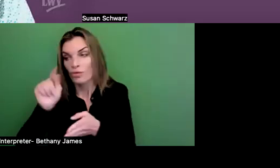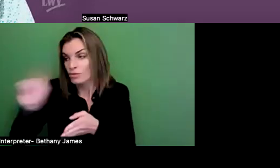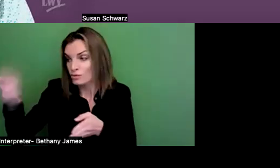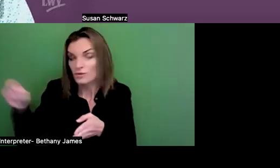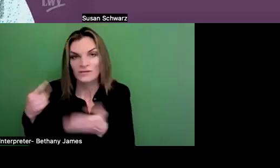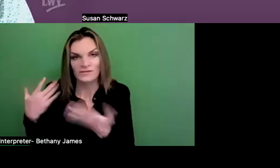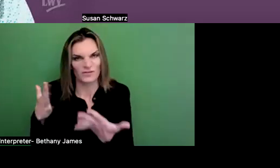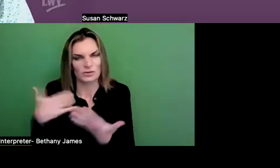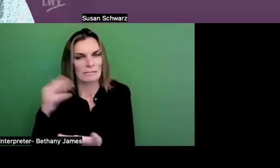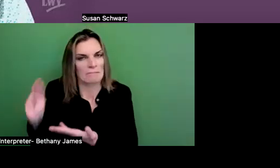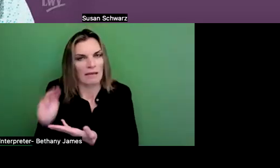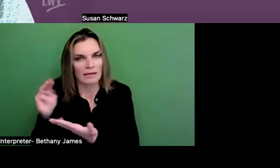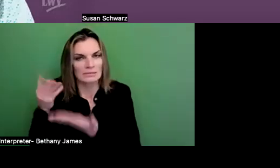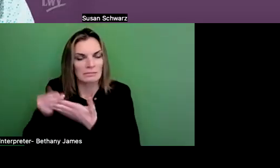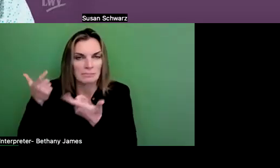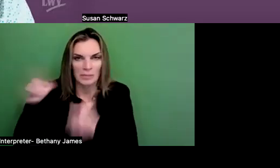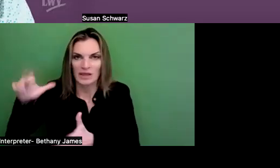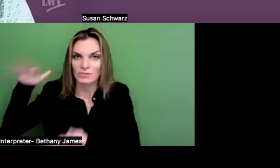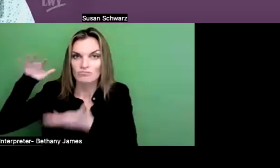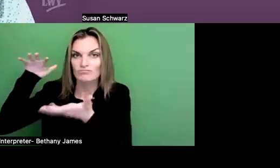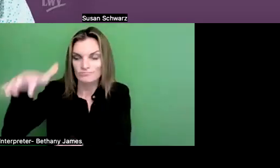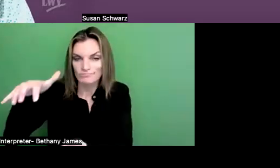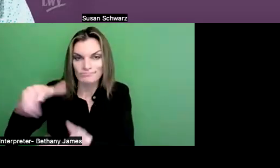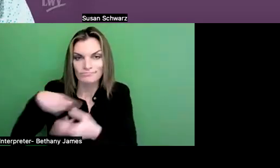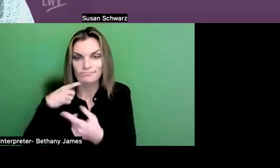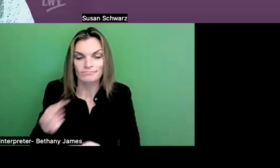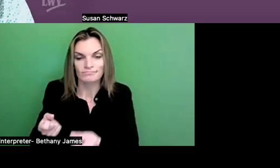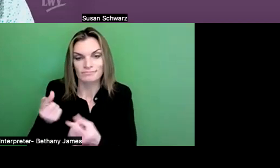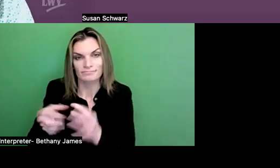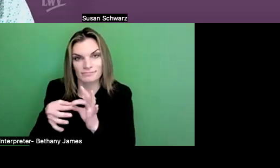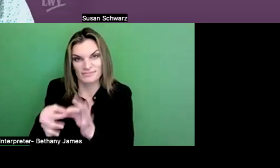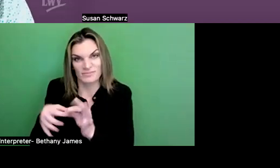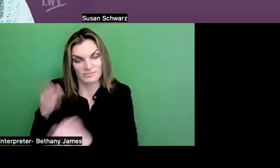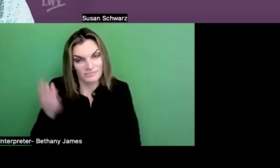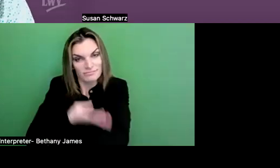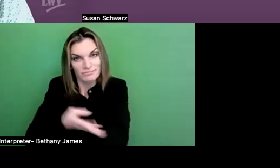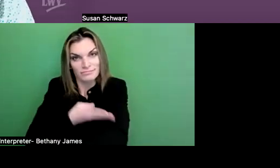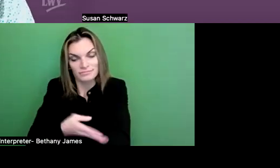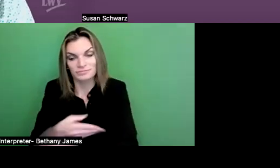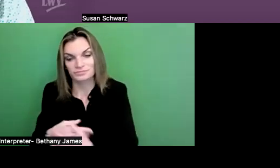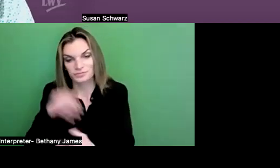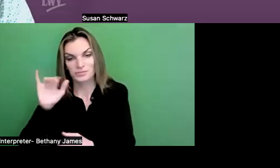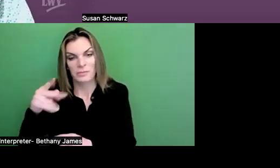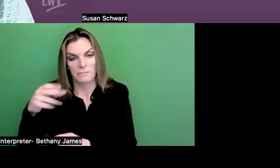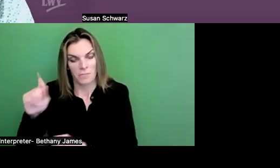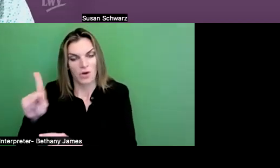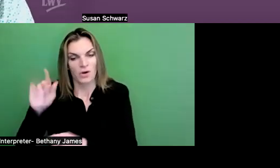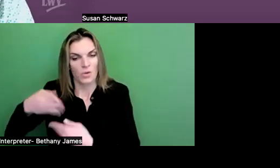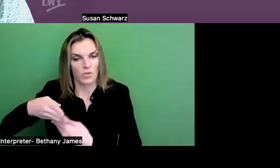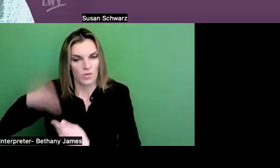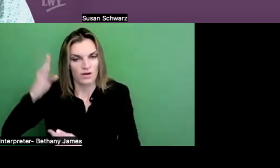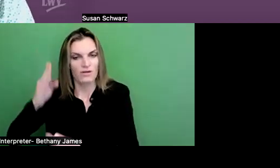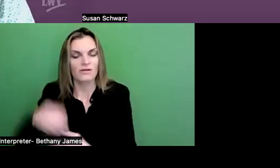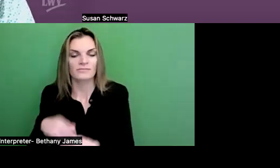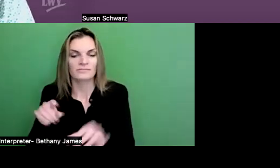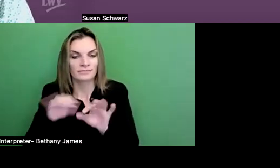of dollars on Gould Park. The wall is not only being improved, but so is the